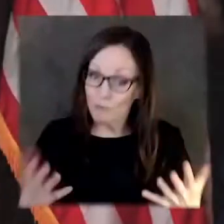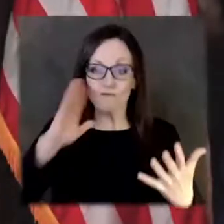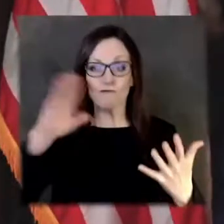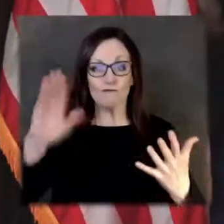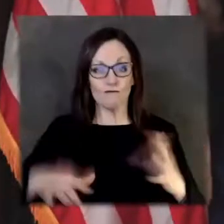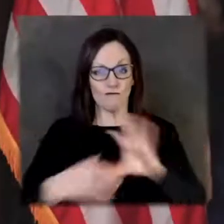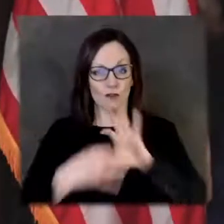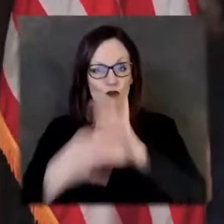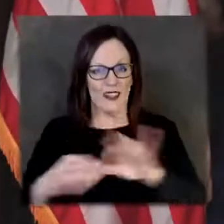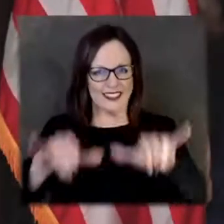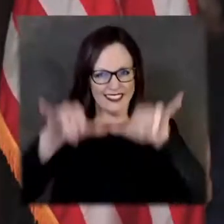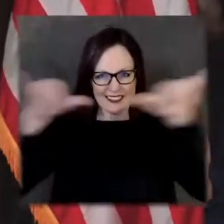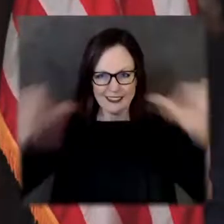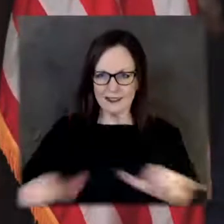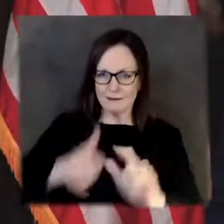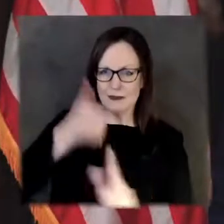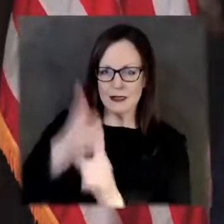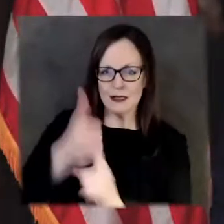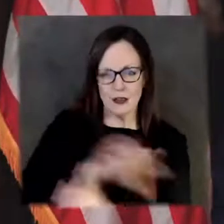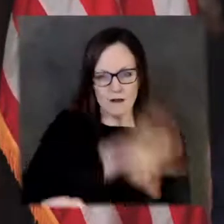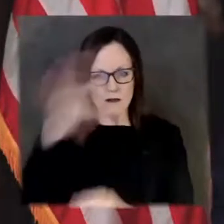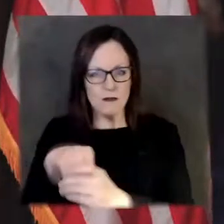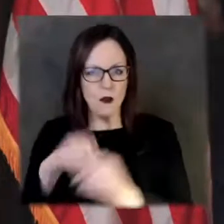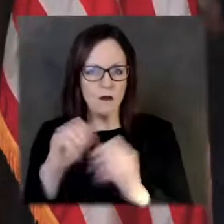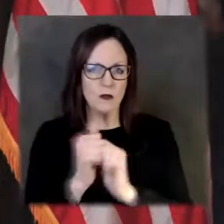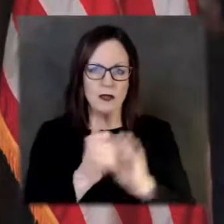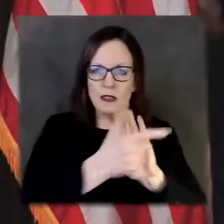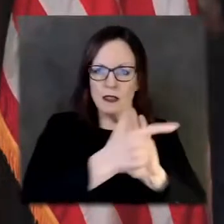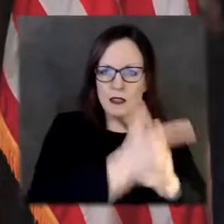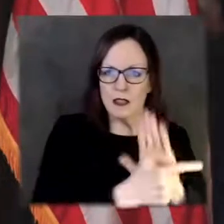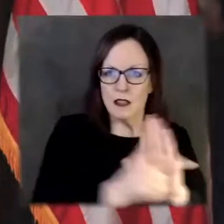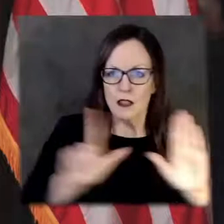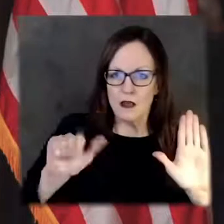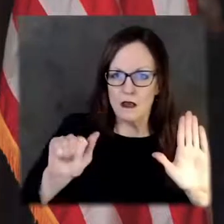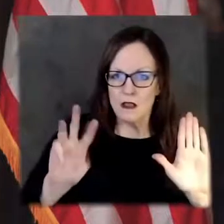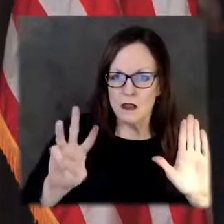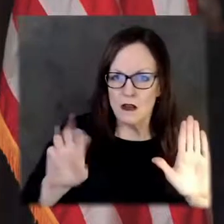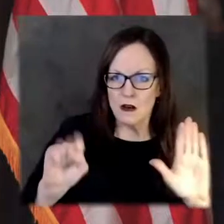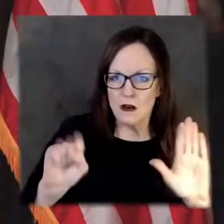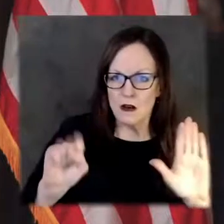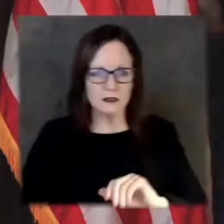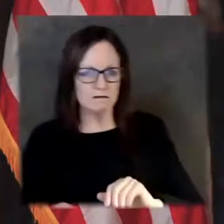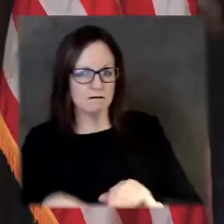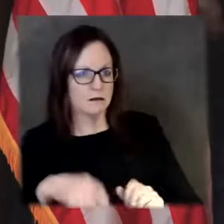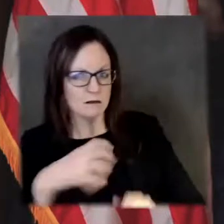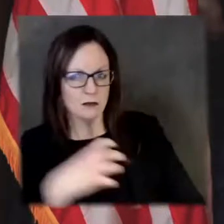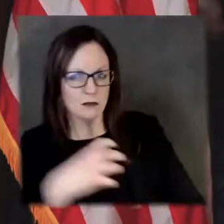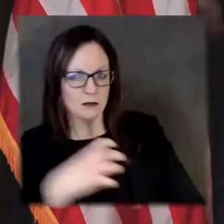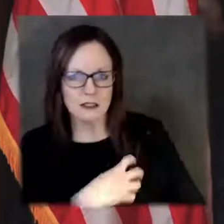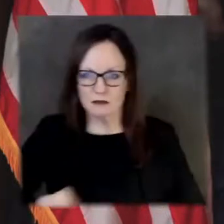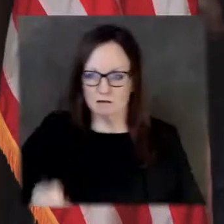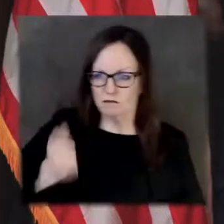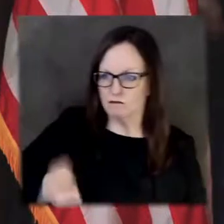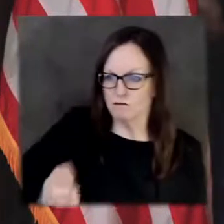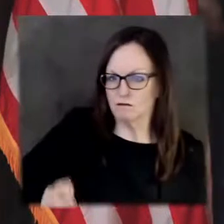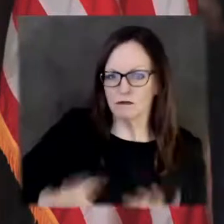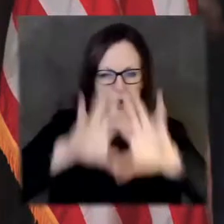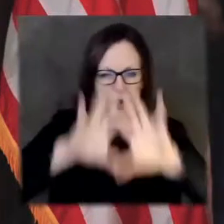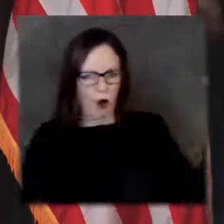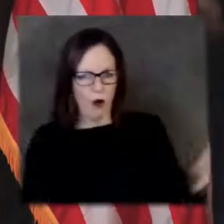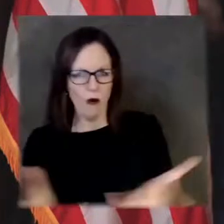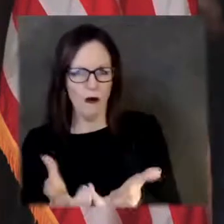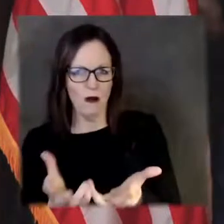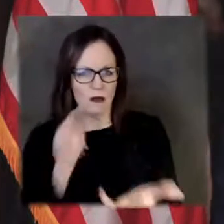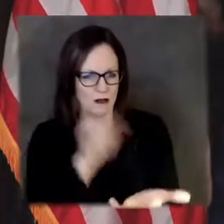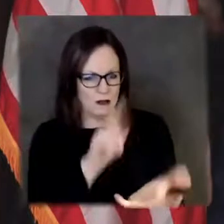We know our justice system has put a strain on our state. We fail to adequately fund alternatives to incarceration, especially